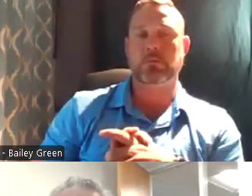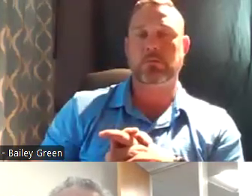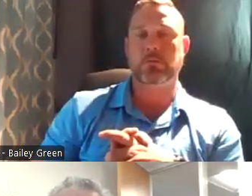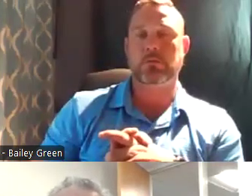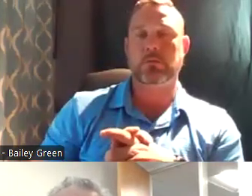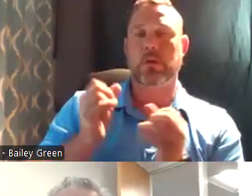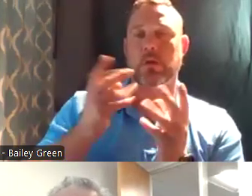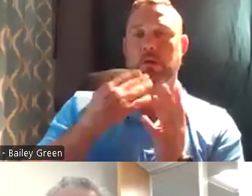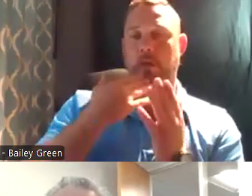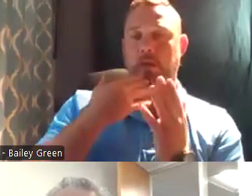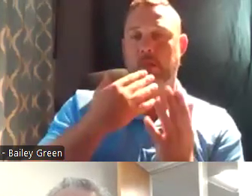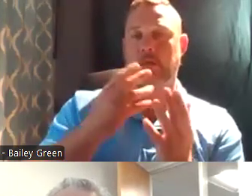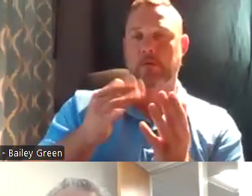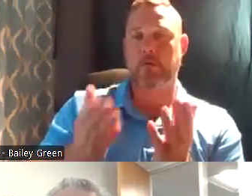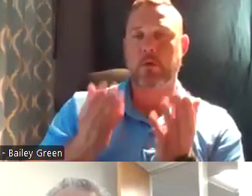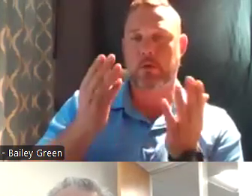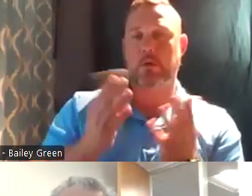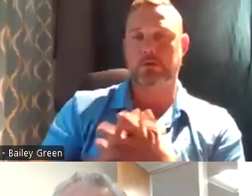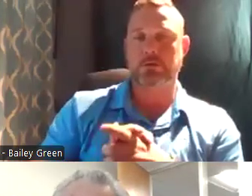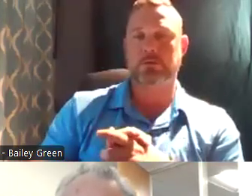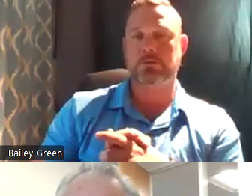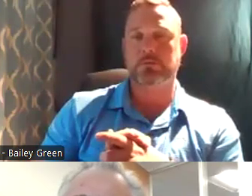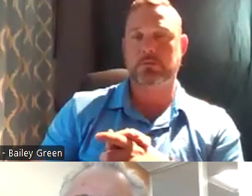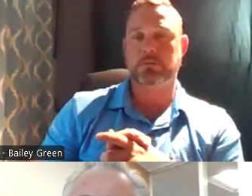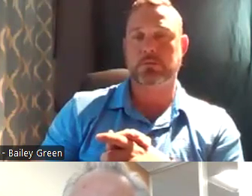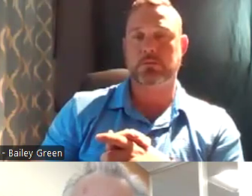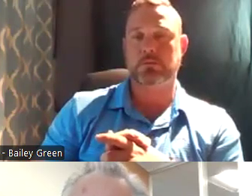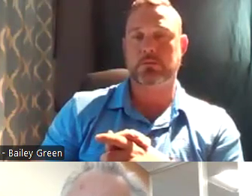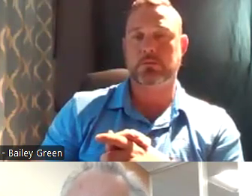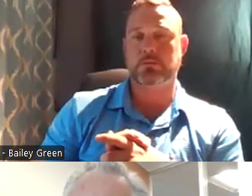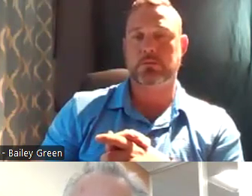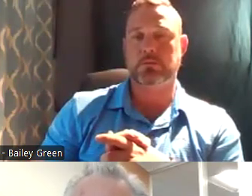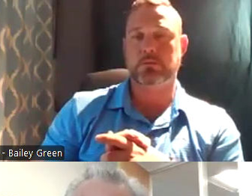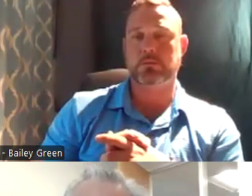Great. Well, thank you for that recommendation and for sending forward any information.